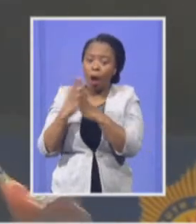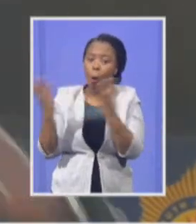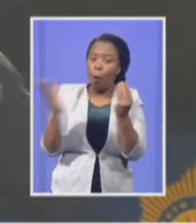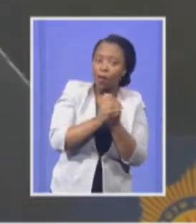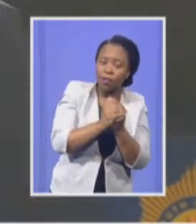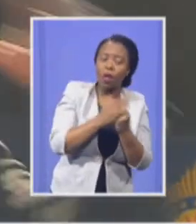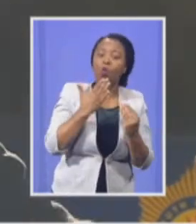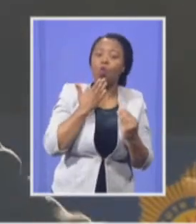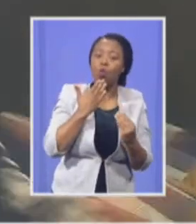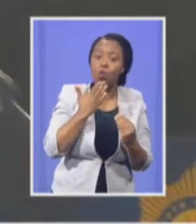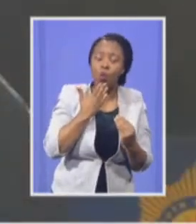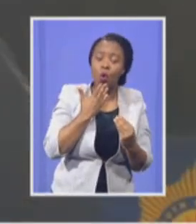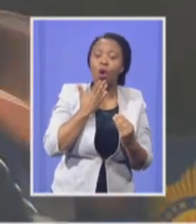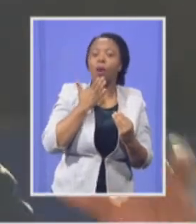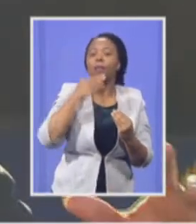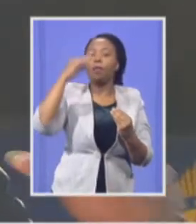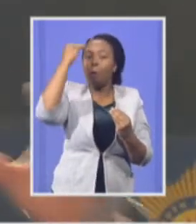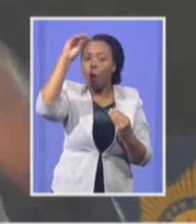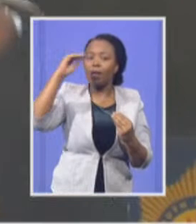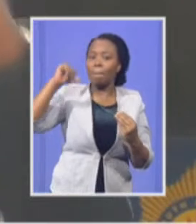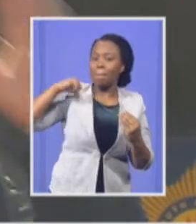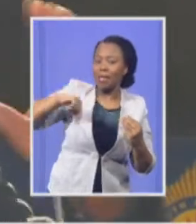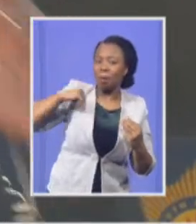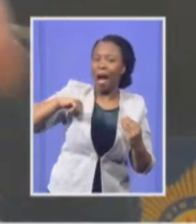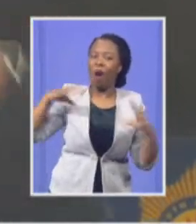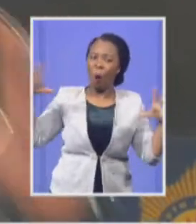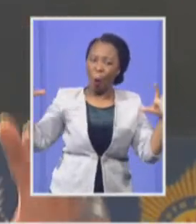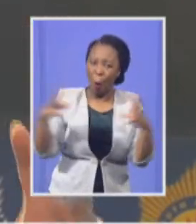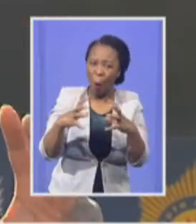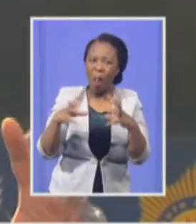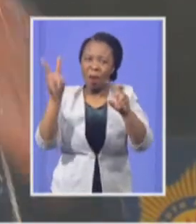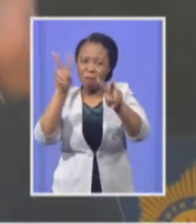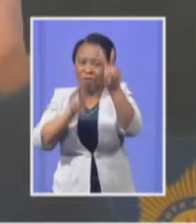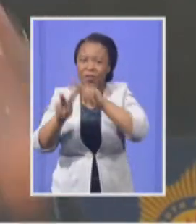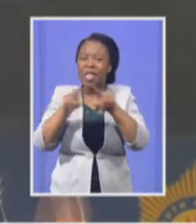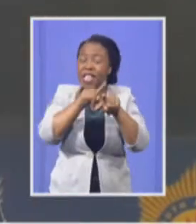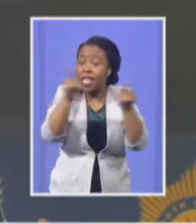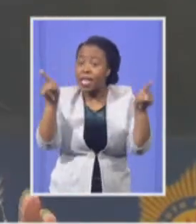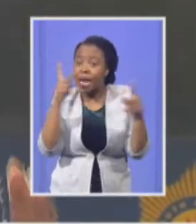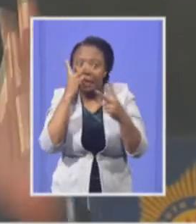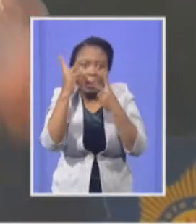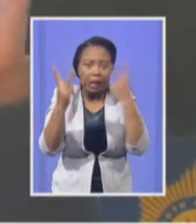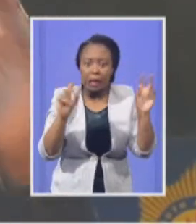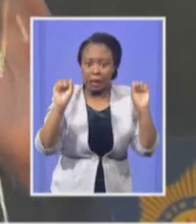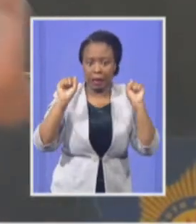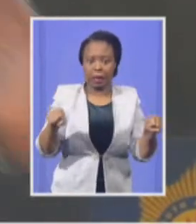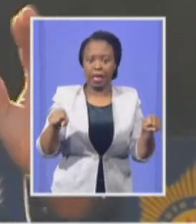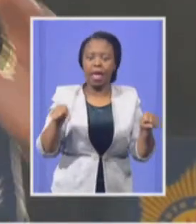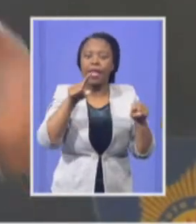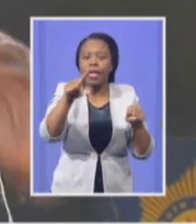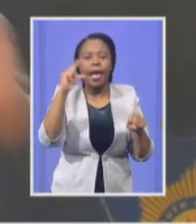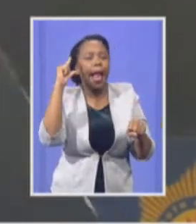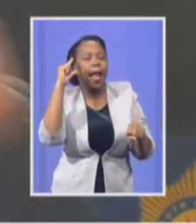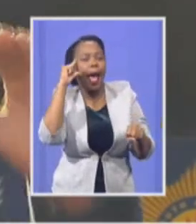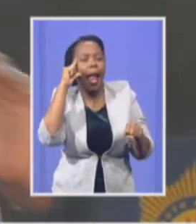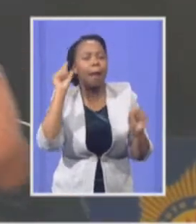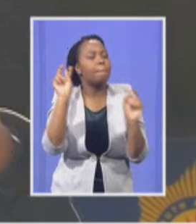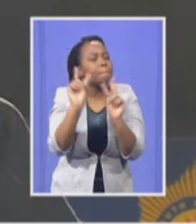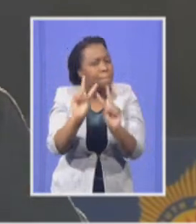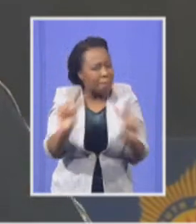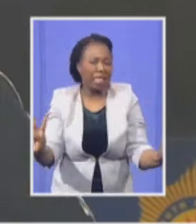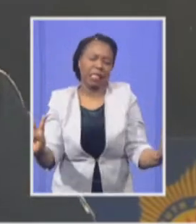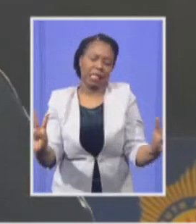kamasipala, bazopatrola bonke ndawonye, nikwazi ukuthi nibabone ngekulalwe, nikwazi ukulala ngoba